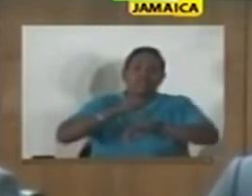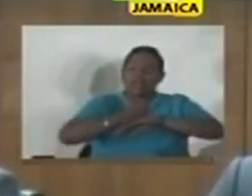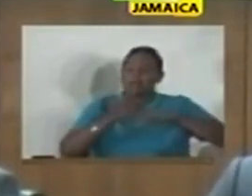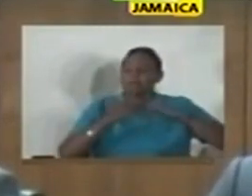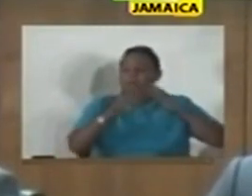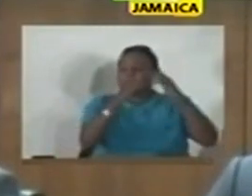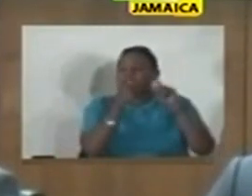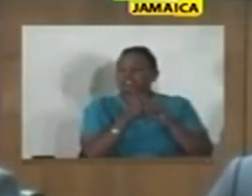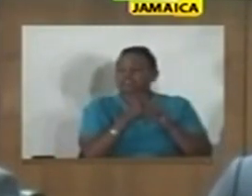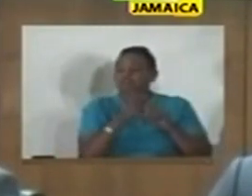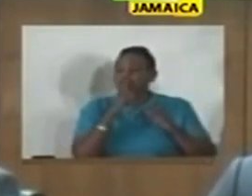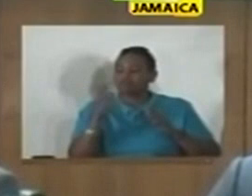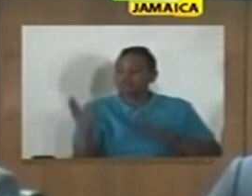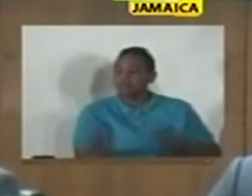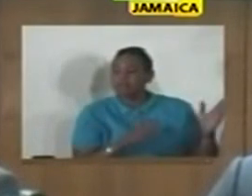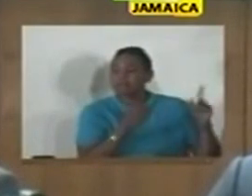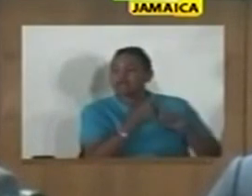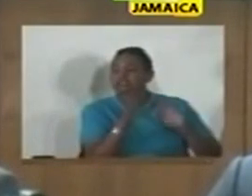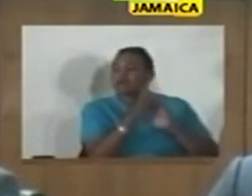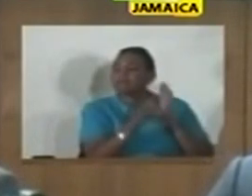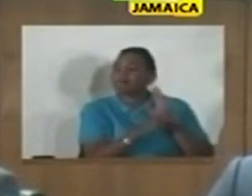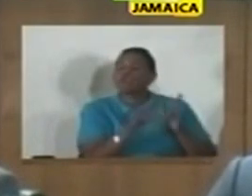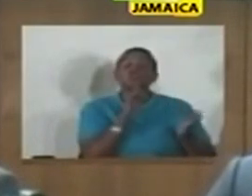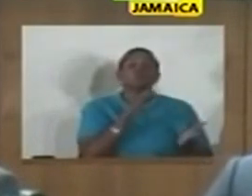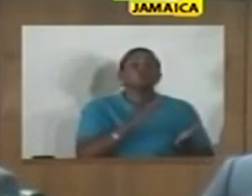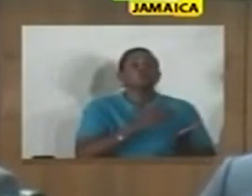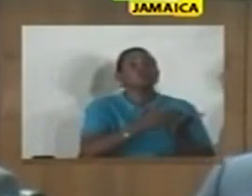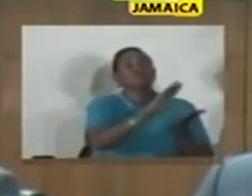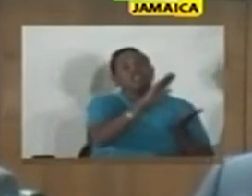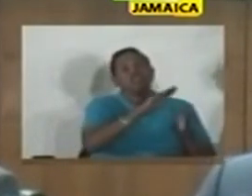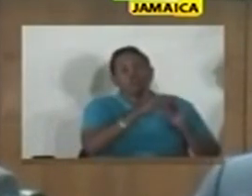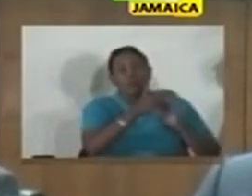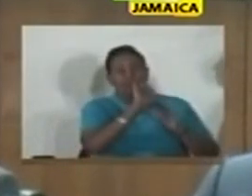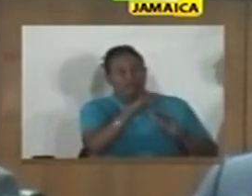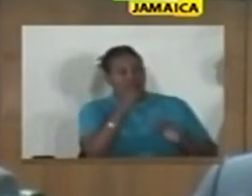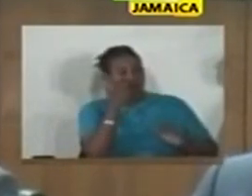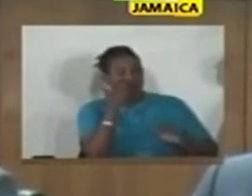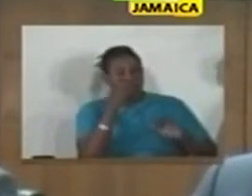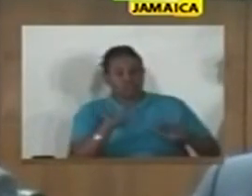implementation of plans and policies to rid Jamaica of this scourge.